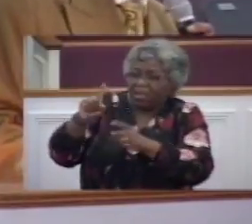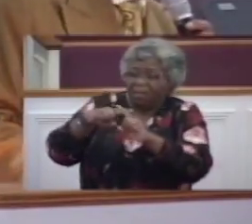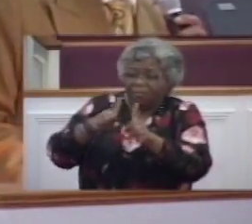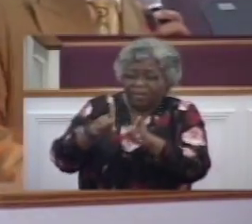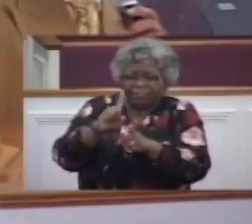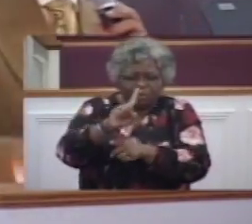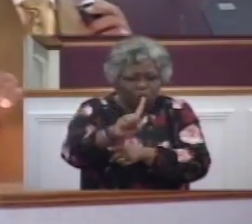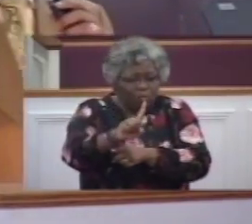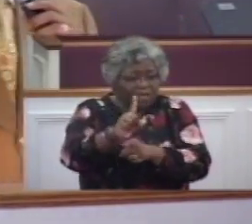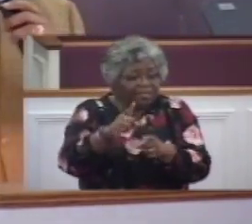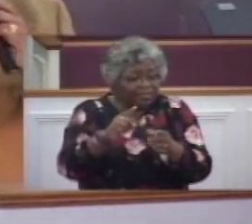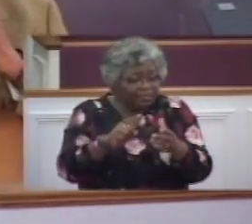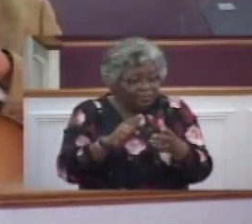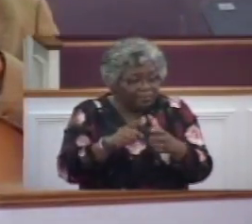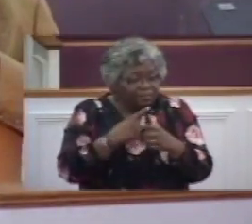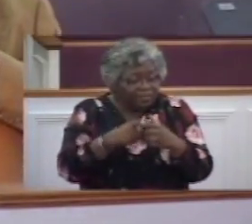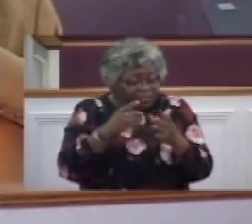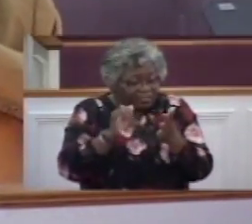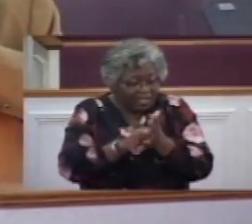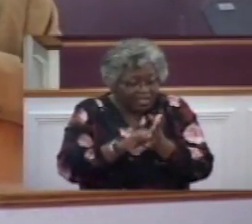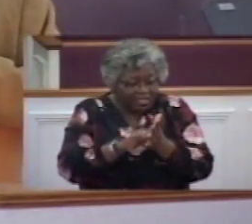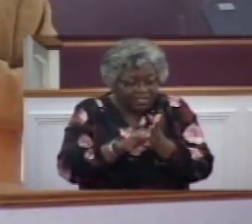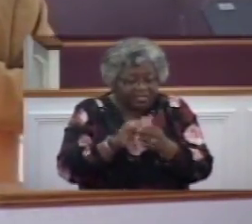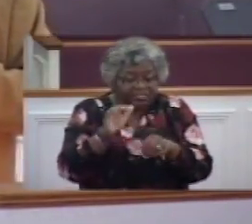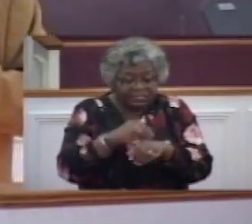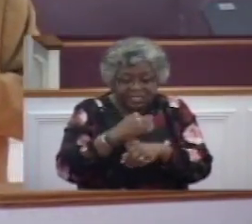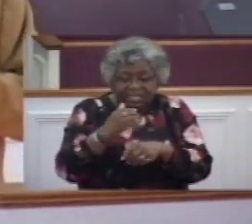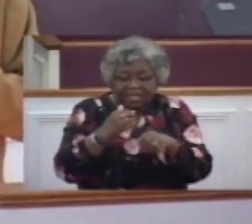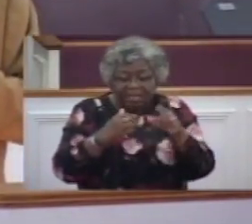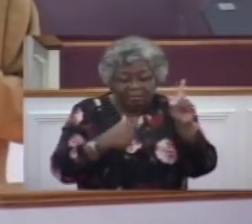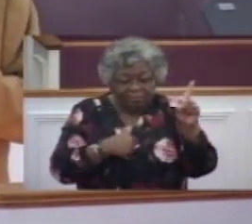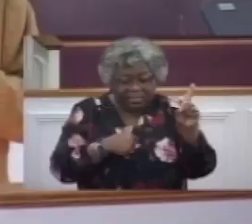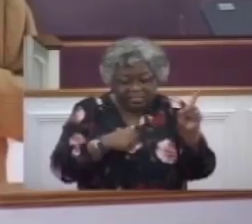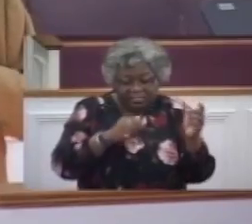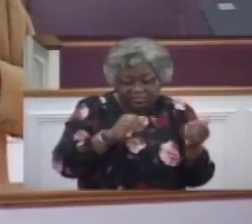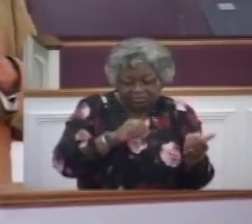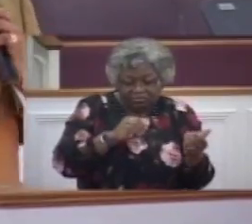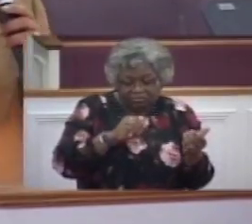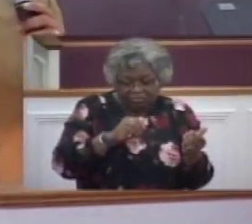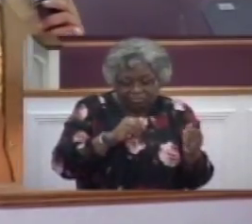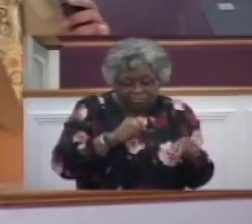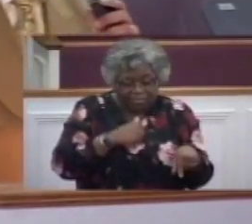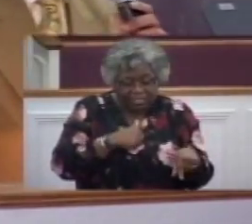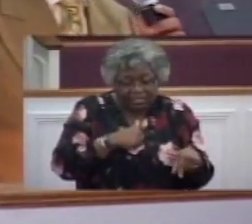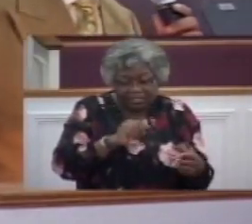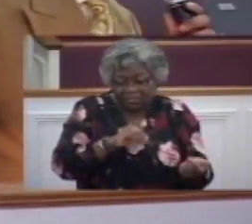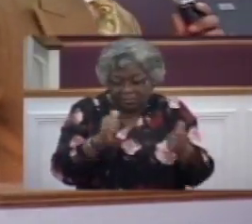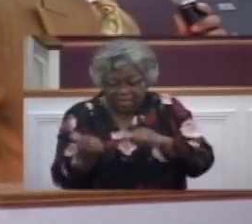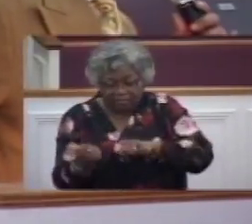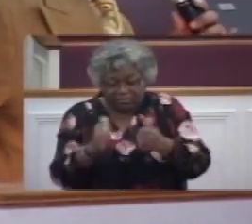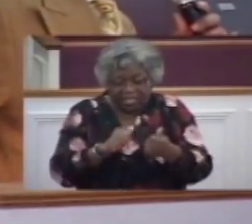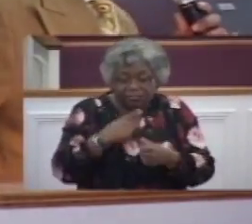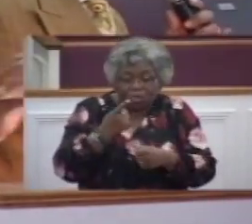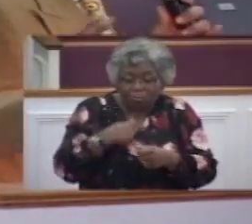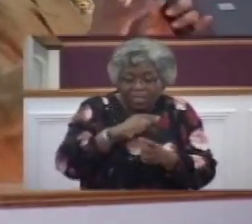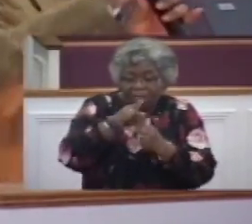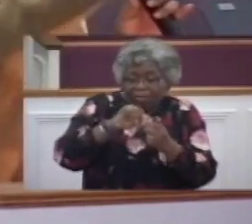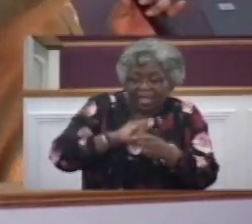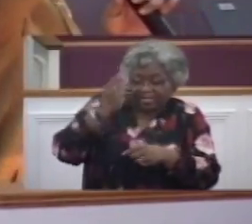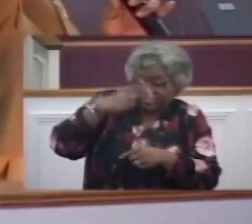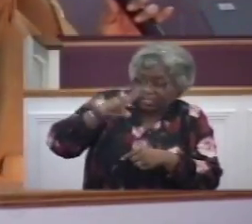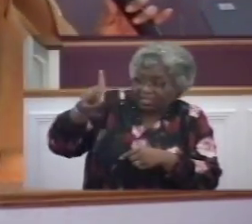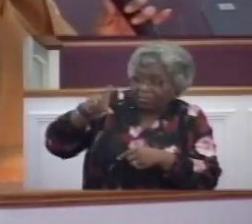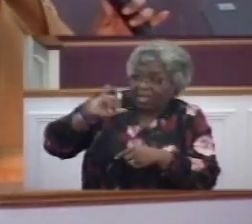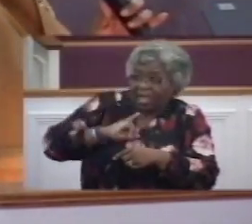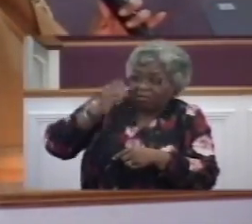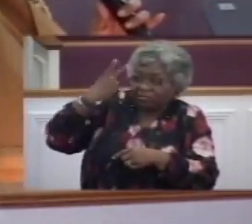the one that sent me to baptize told me, when I see him, I will